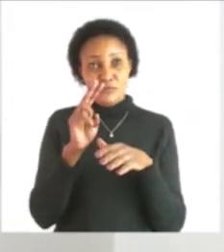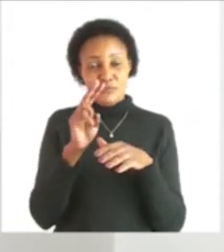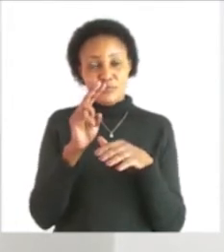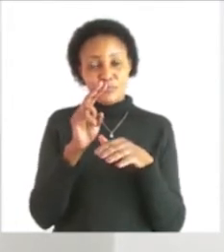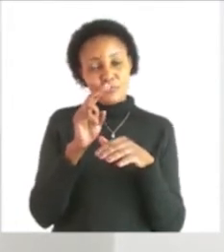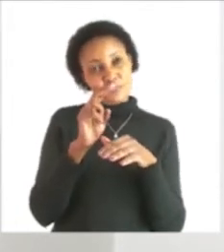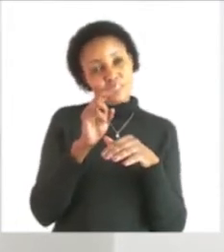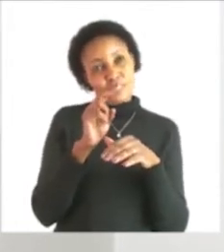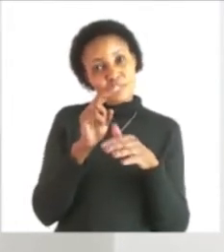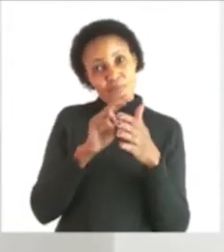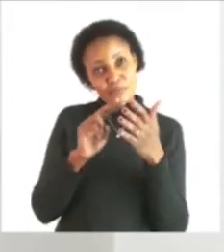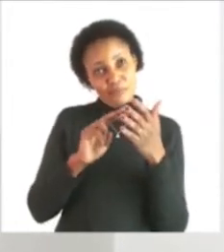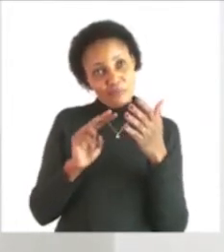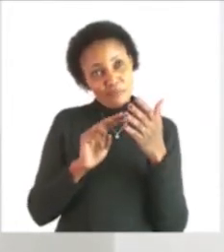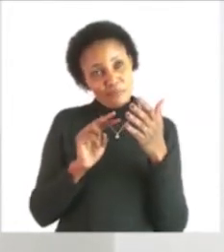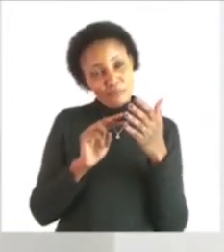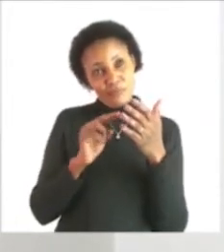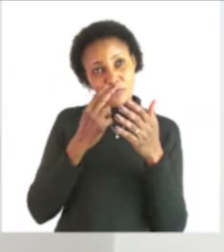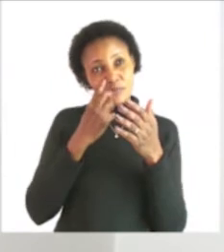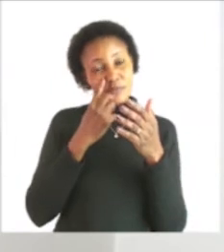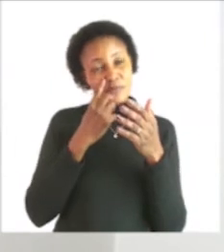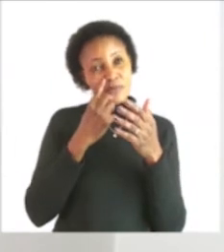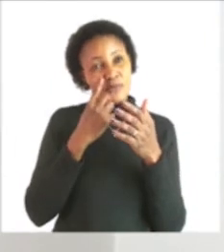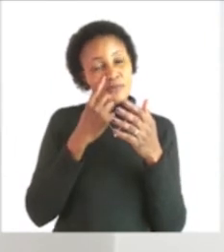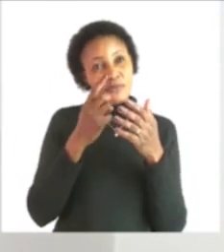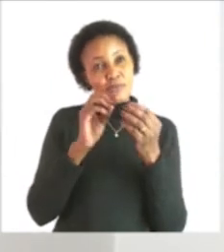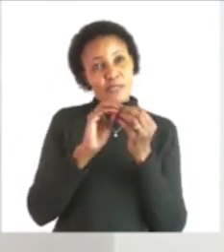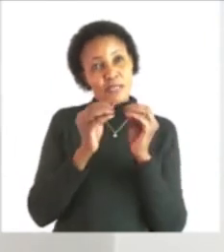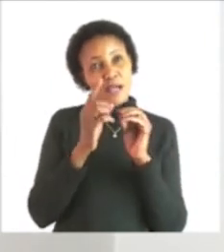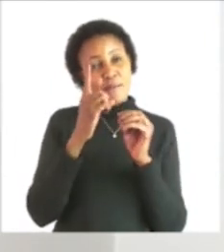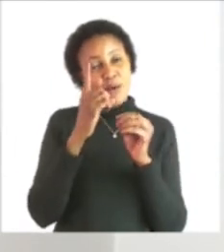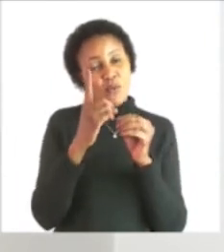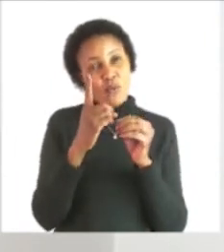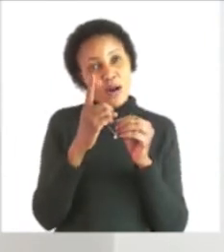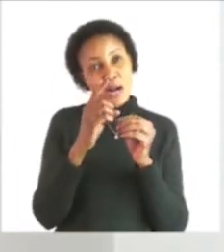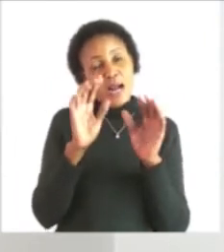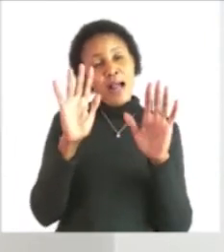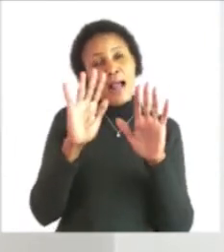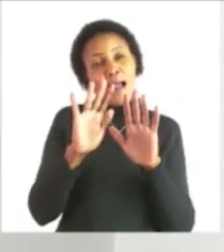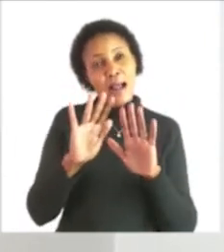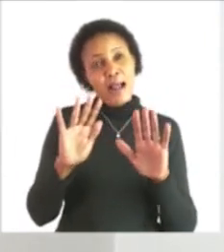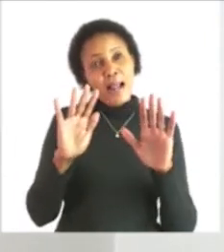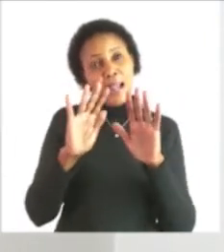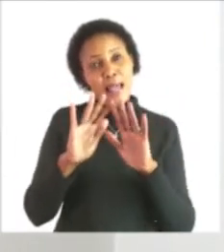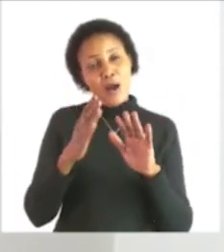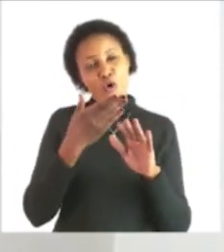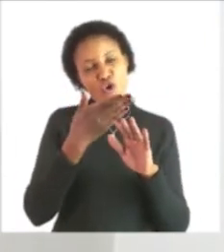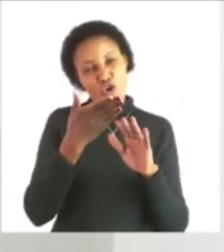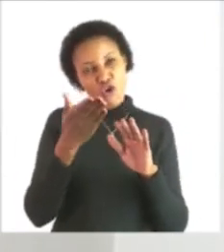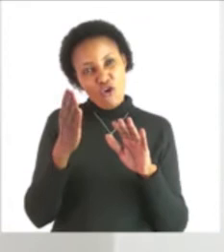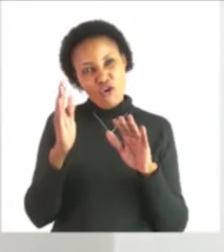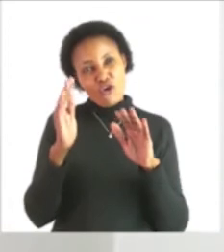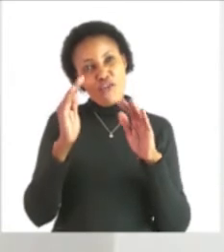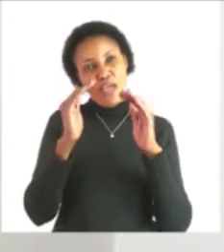worm, you will see at number 1 that it says color all the even numbers red.